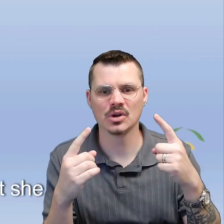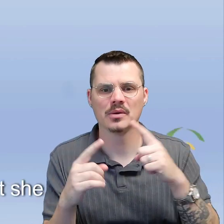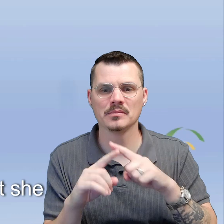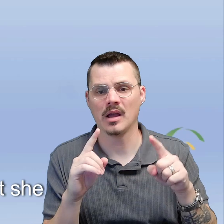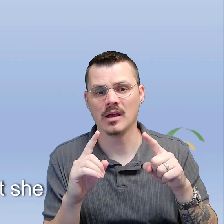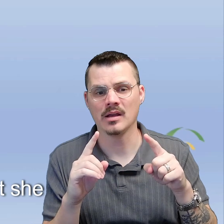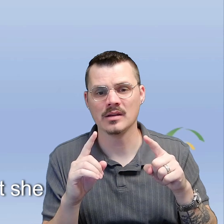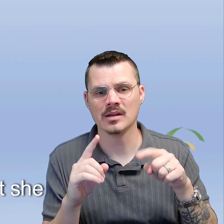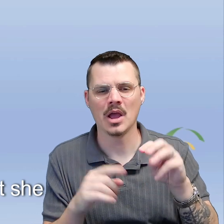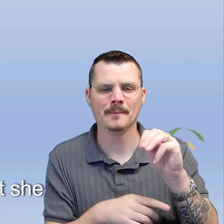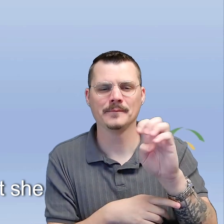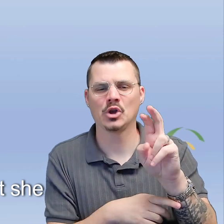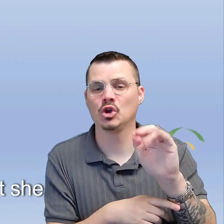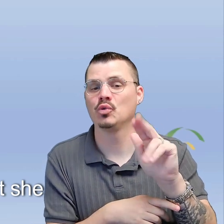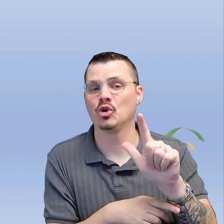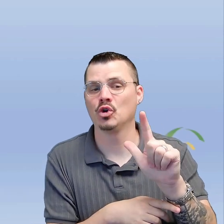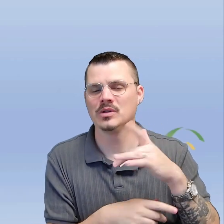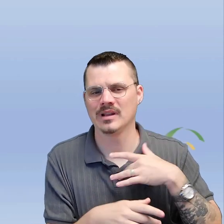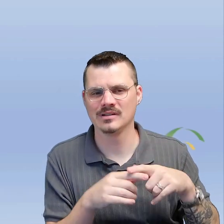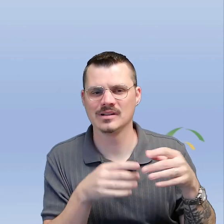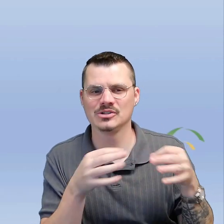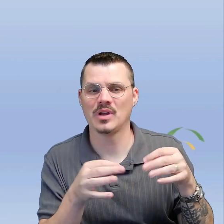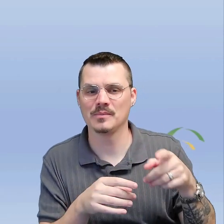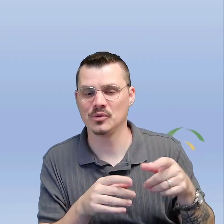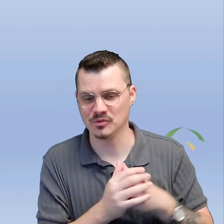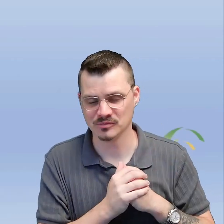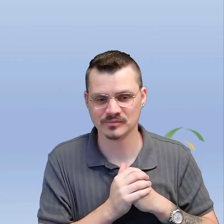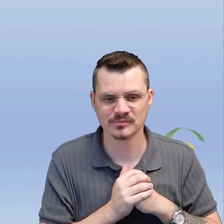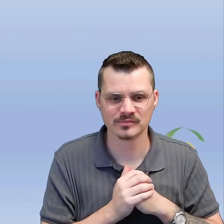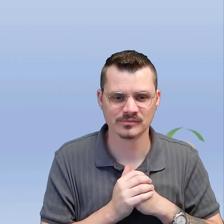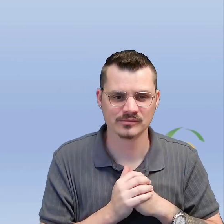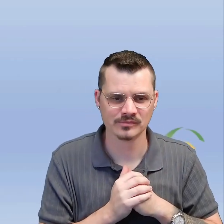but mercurial was one of the ways that she was described.